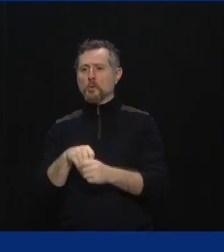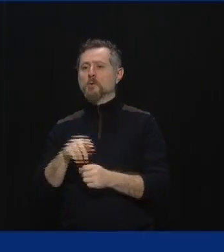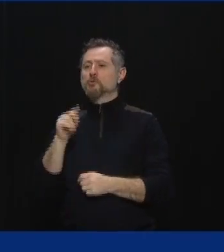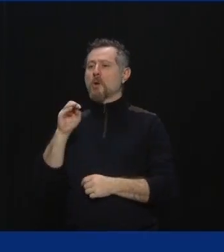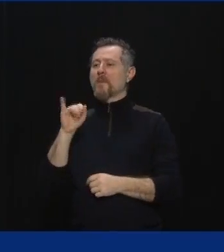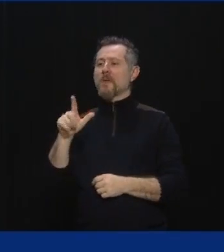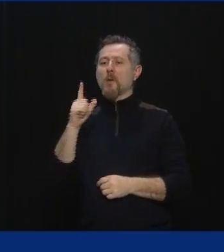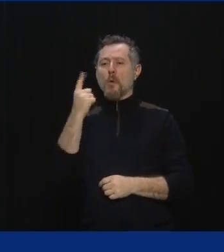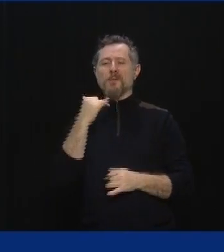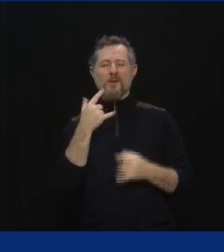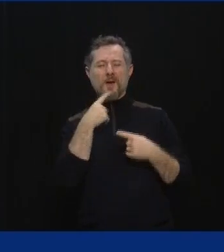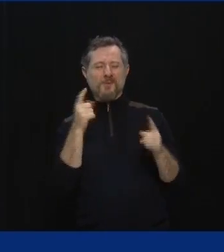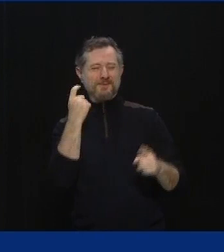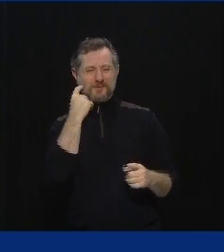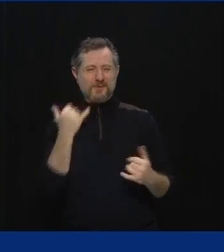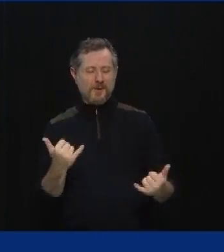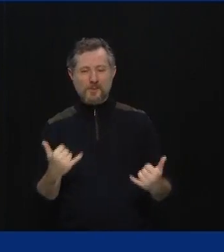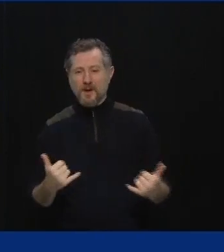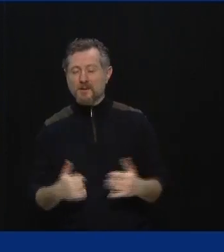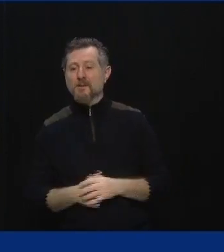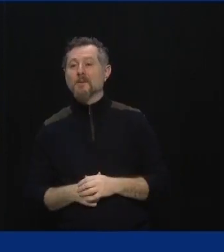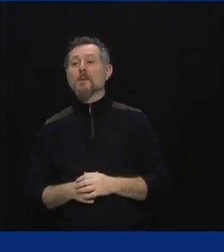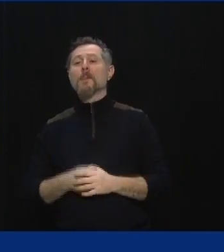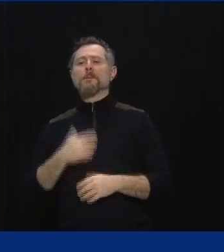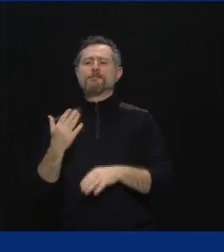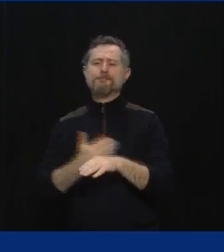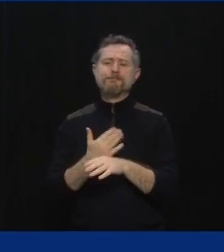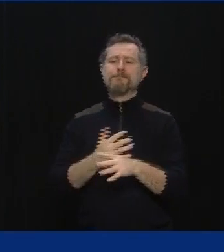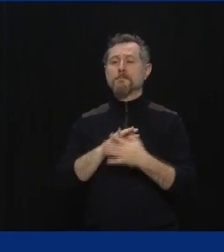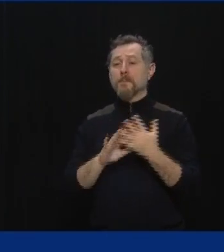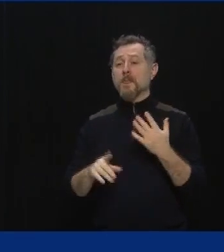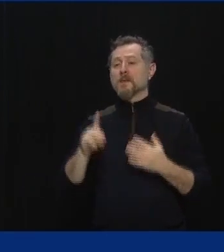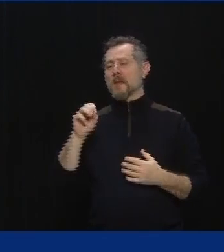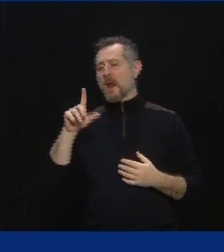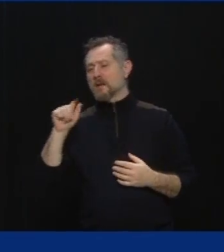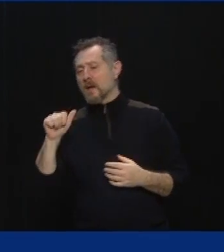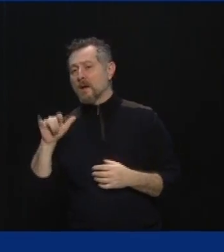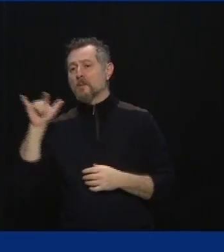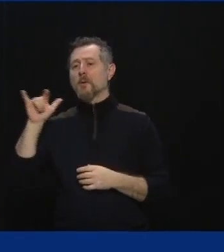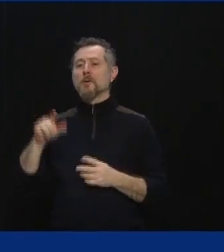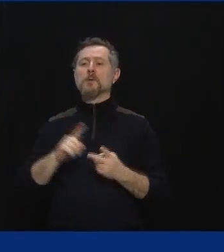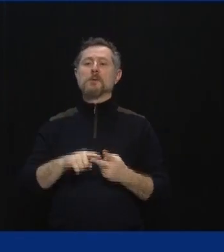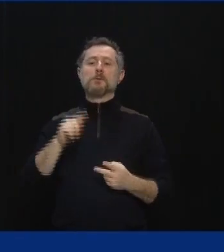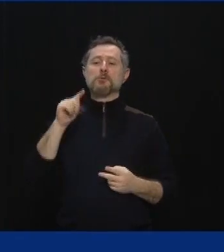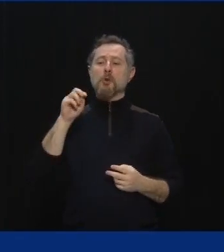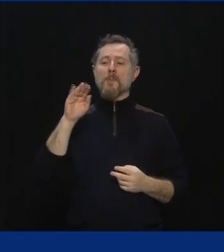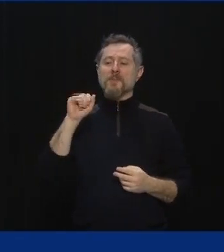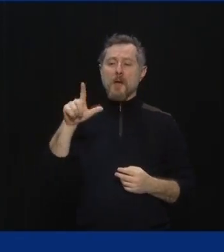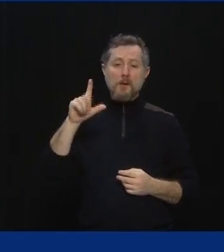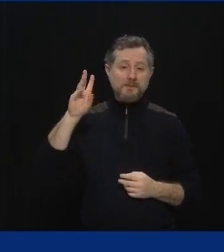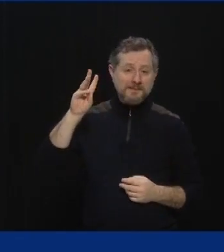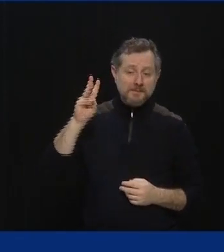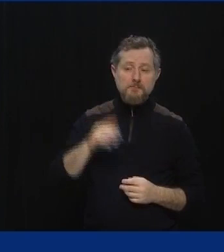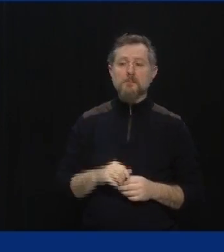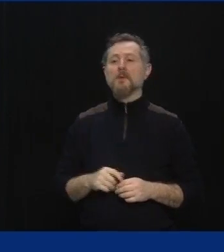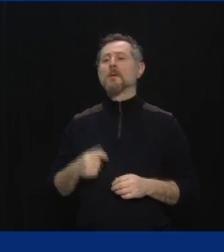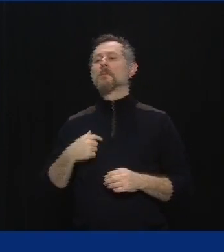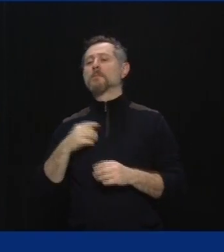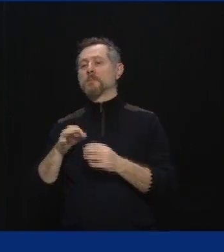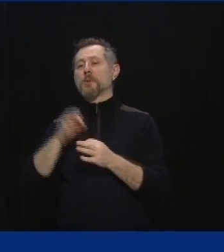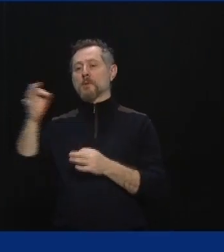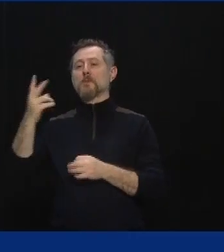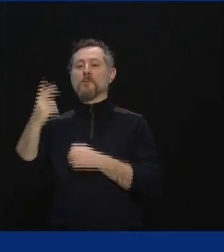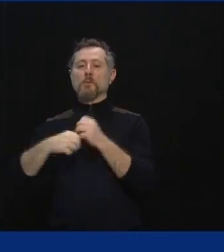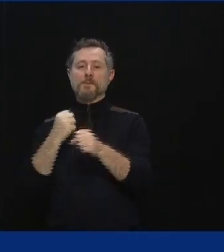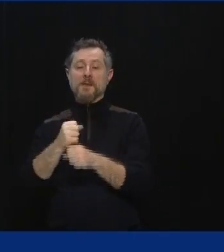announced today, the restructuring, the Delta project, and the Terminal 6 project, have all essentially been delayed 2 years.